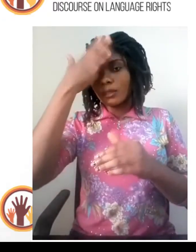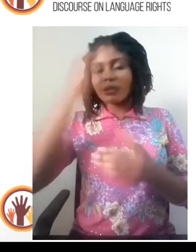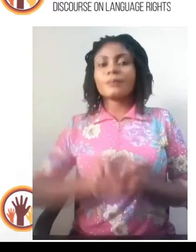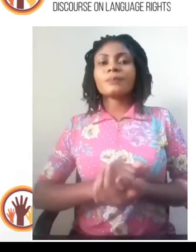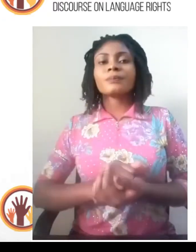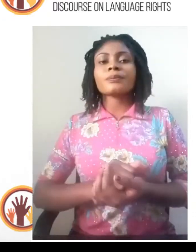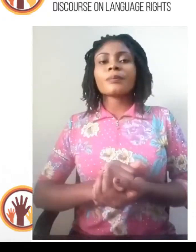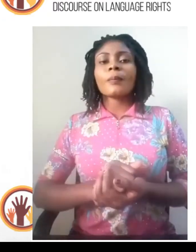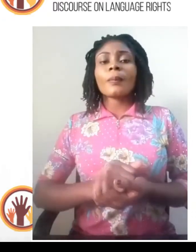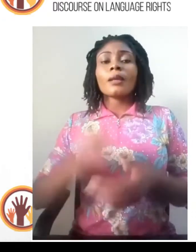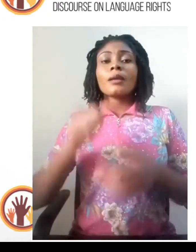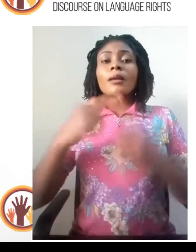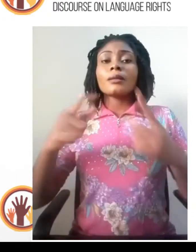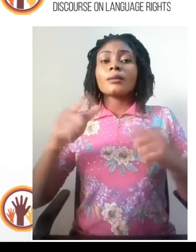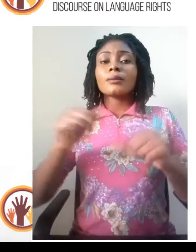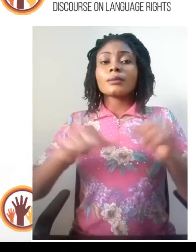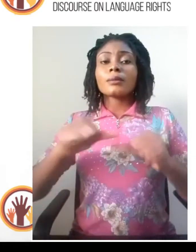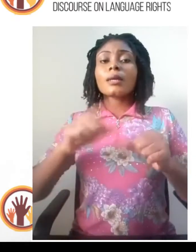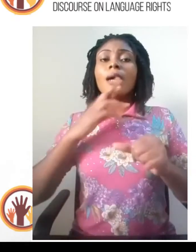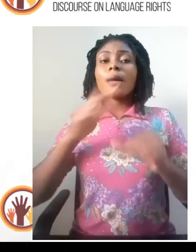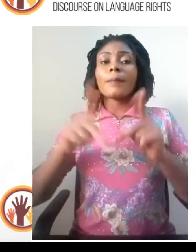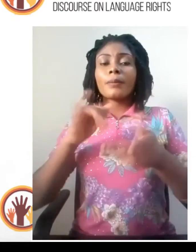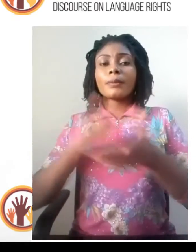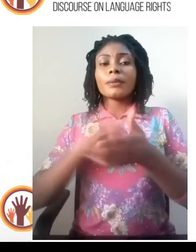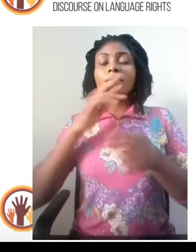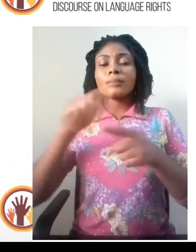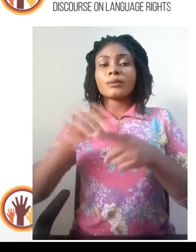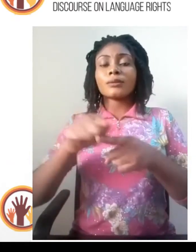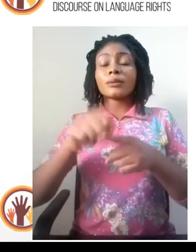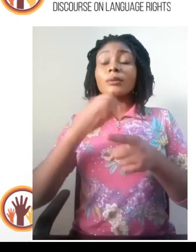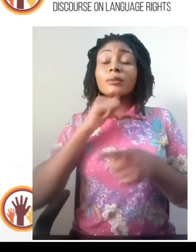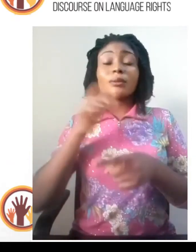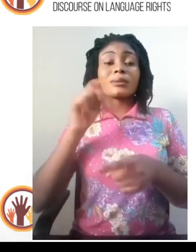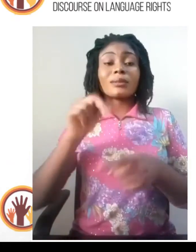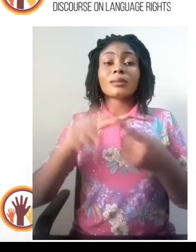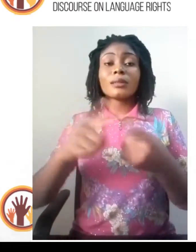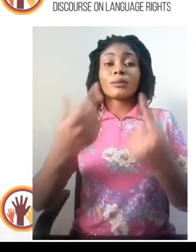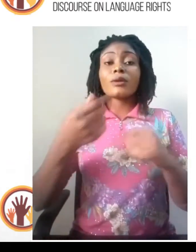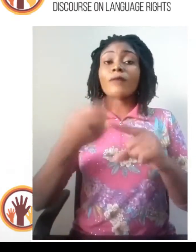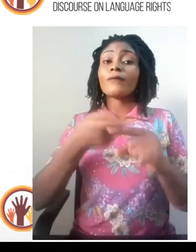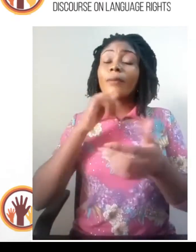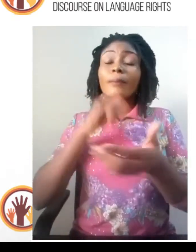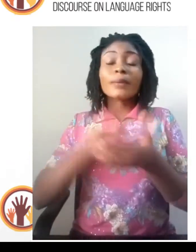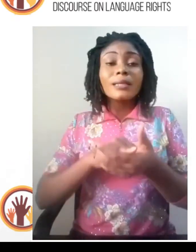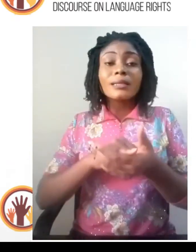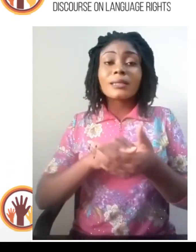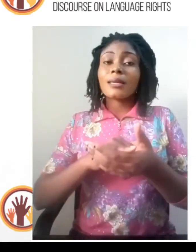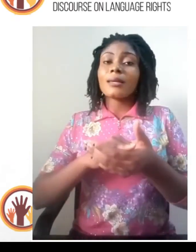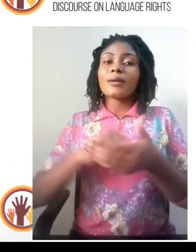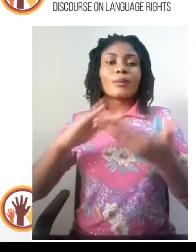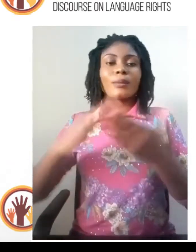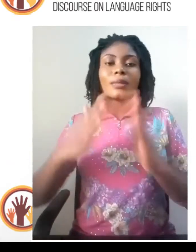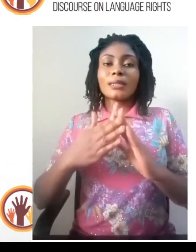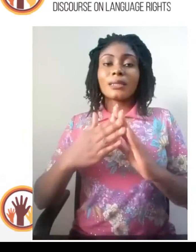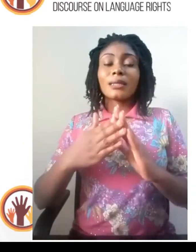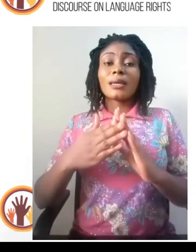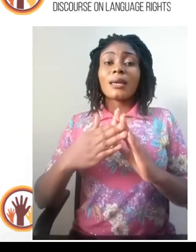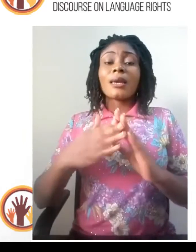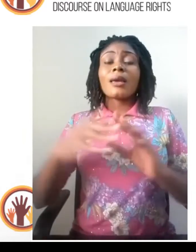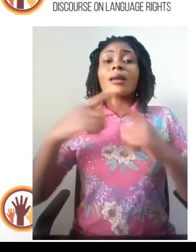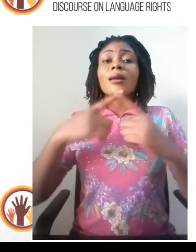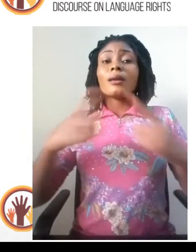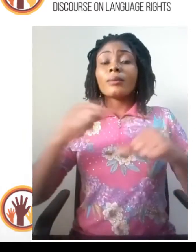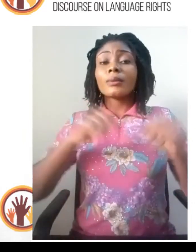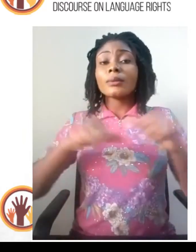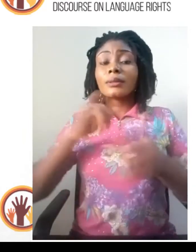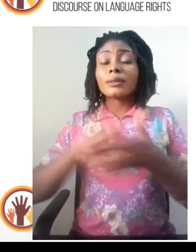trained, not necessarily coming from that community. Linguists who are trained to